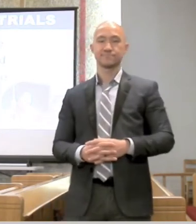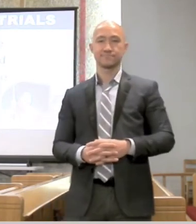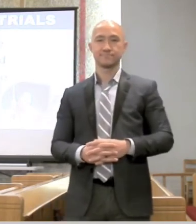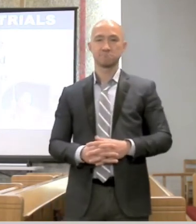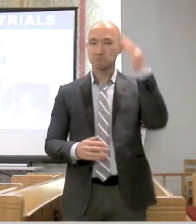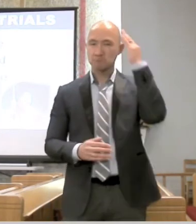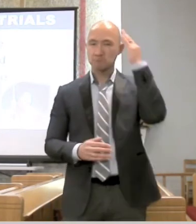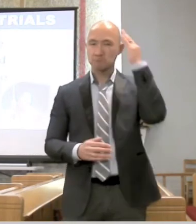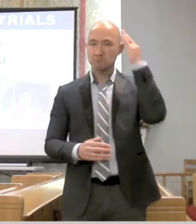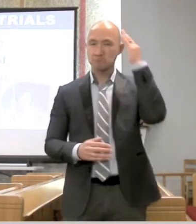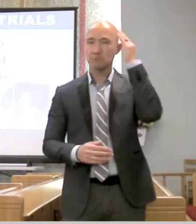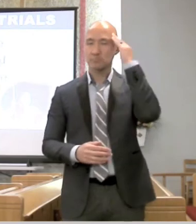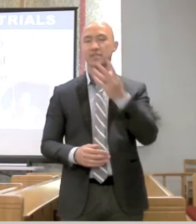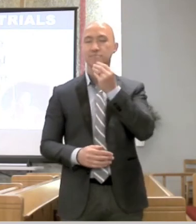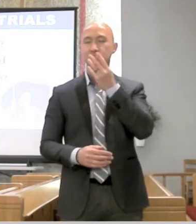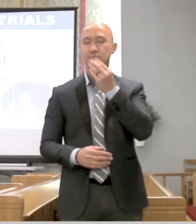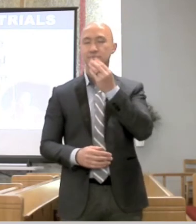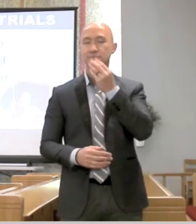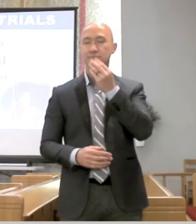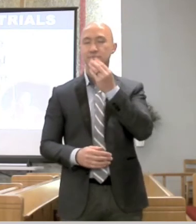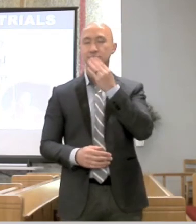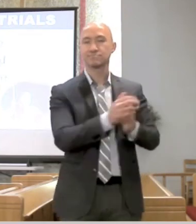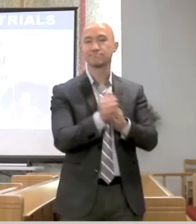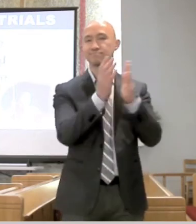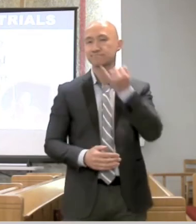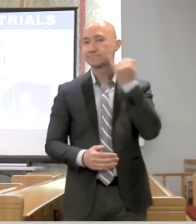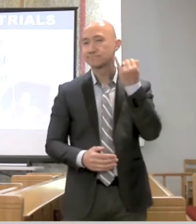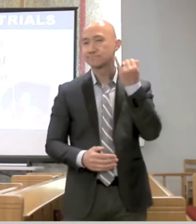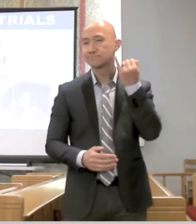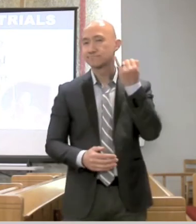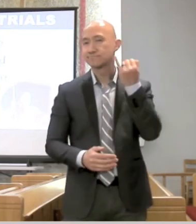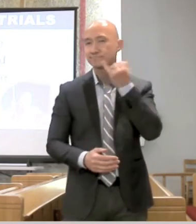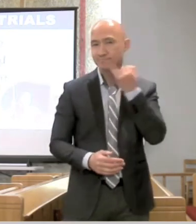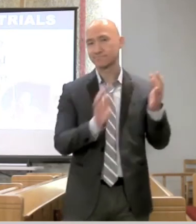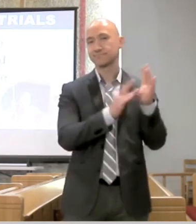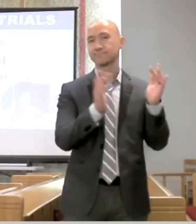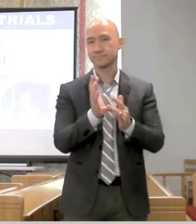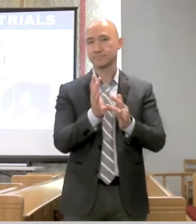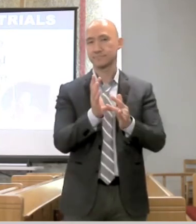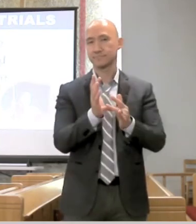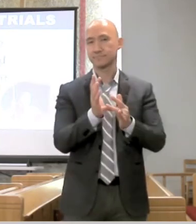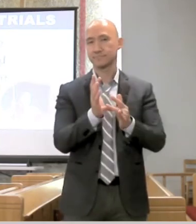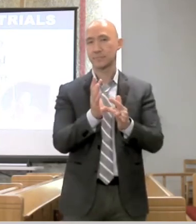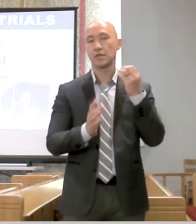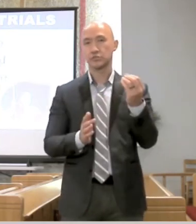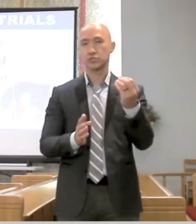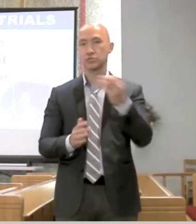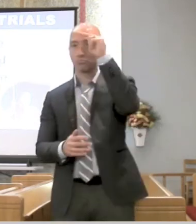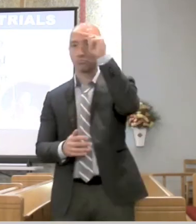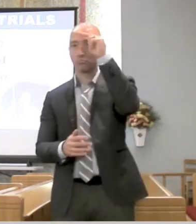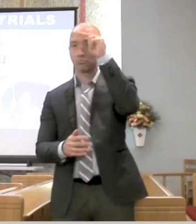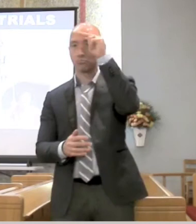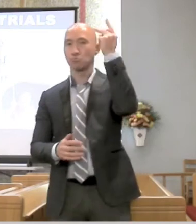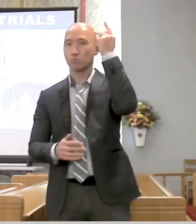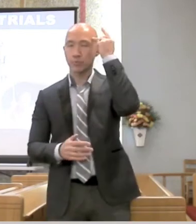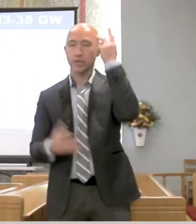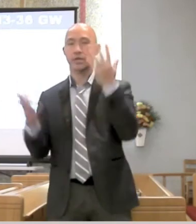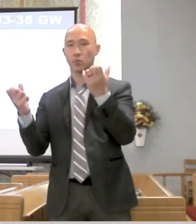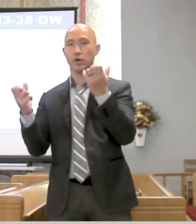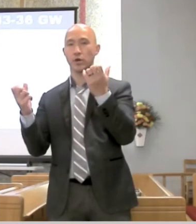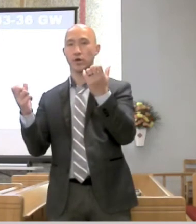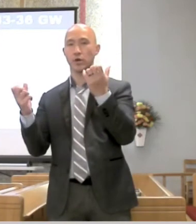of him somehow. He was able to detect that. And so Pilate and Jesus speak. Pilate wants to get to know Jesus a little better.